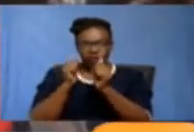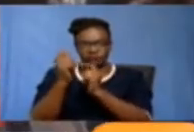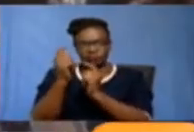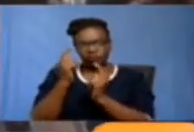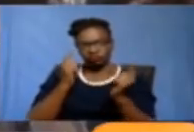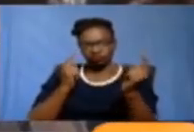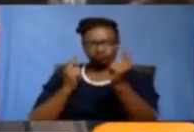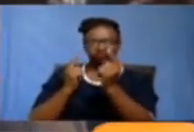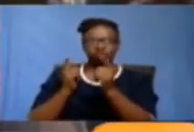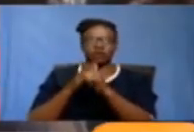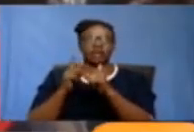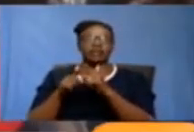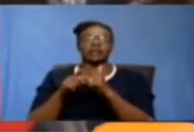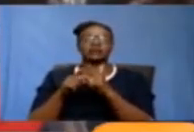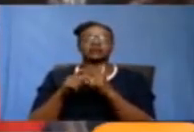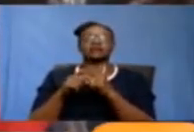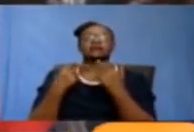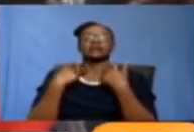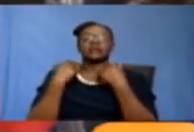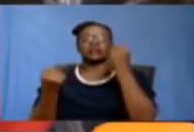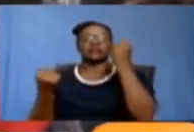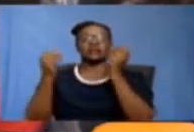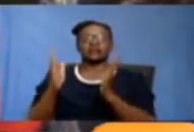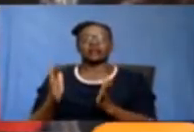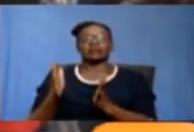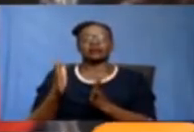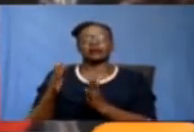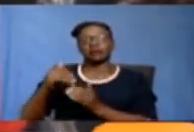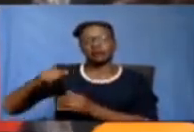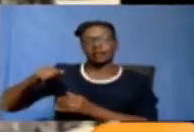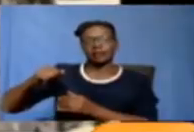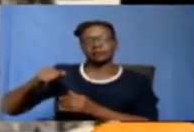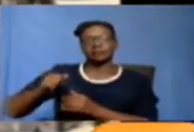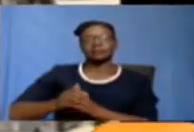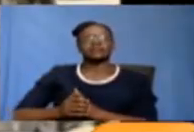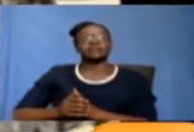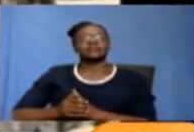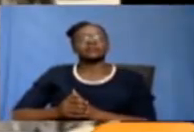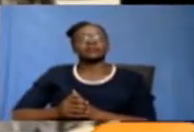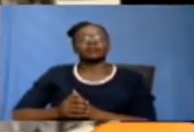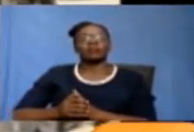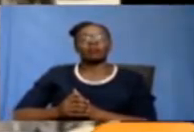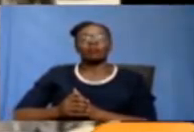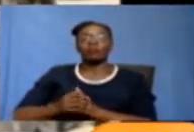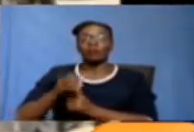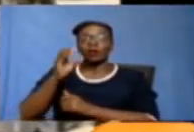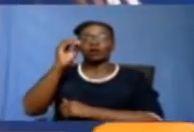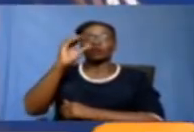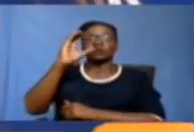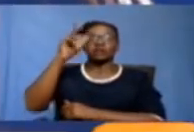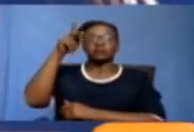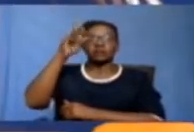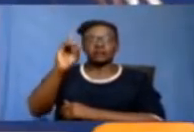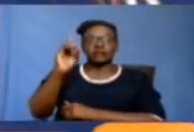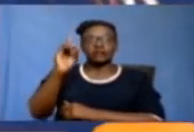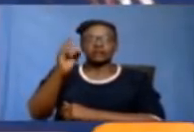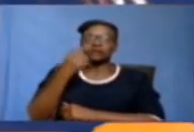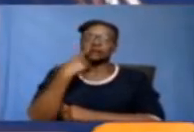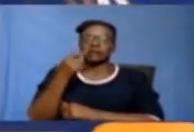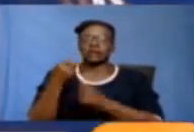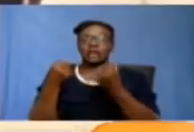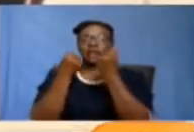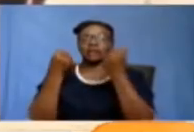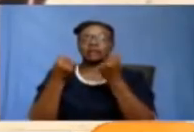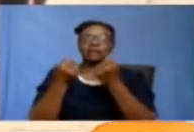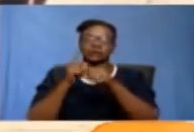hii gari ikawa imeshika upande wa dere wa dereva. According to Gilgil OCPD Emmanuel Opuru, the accident occurred